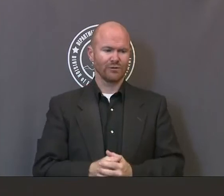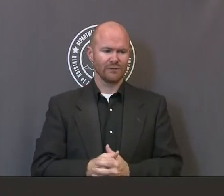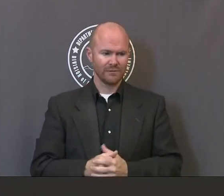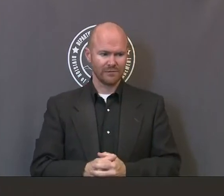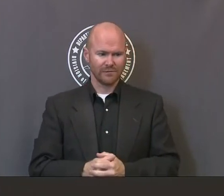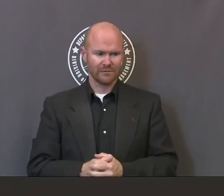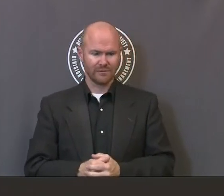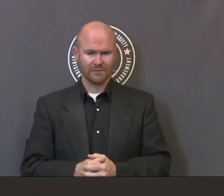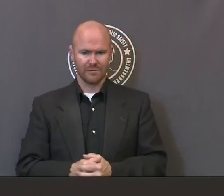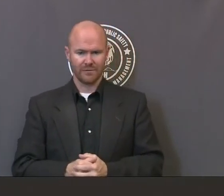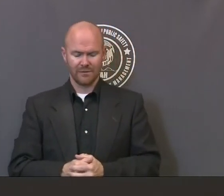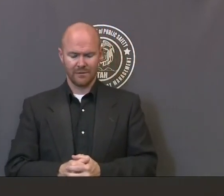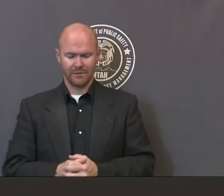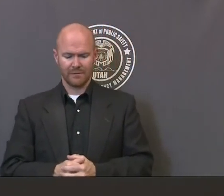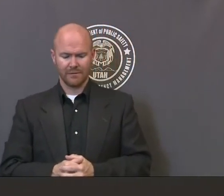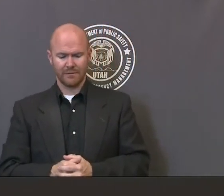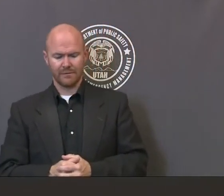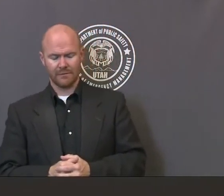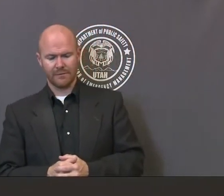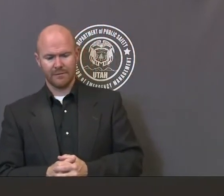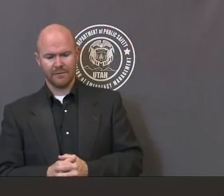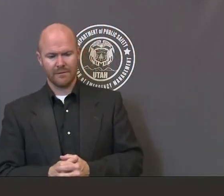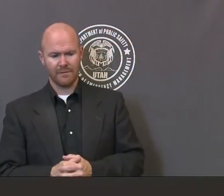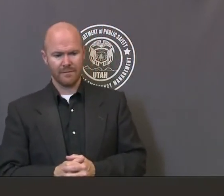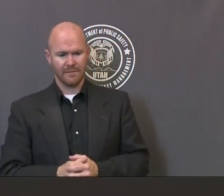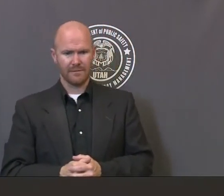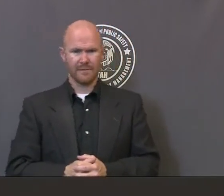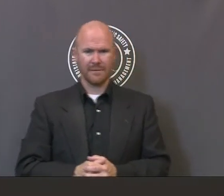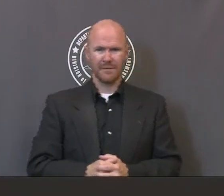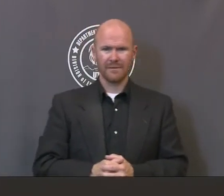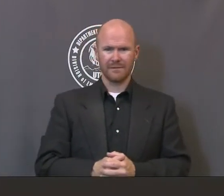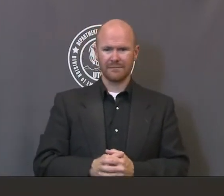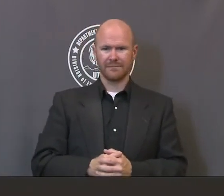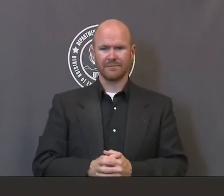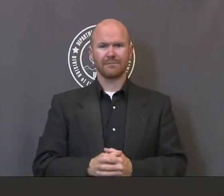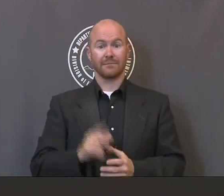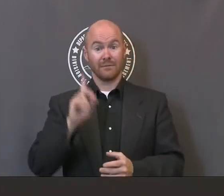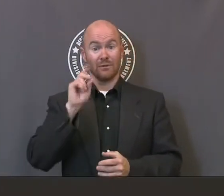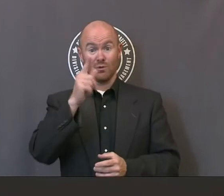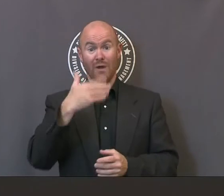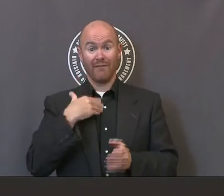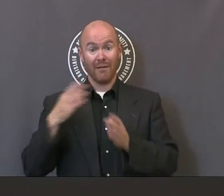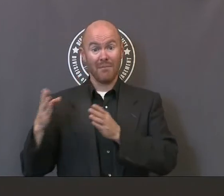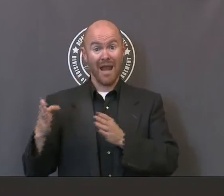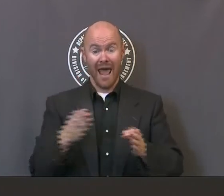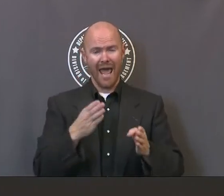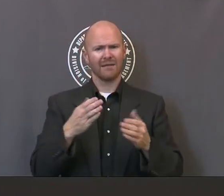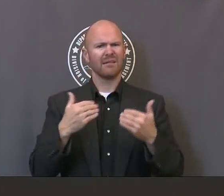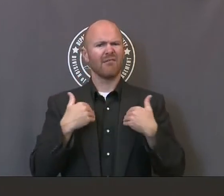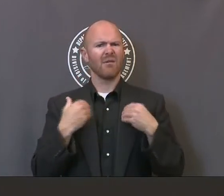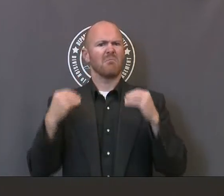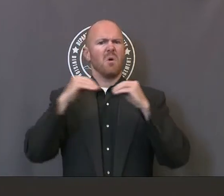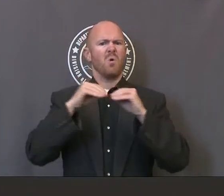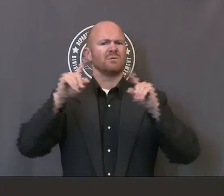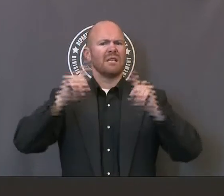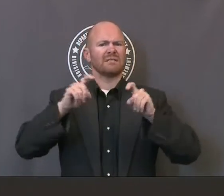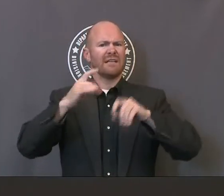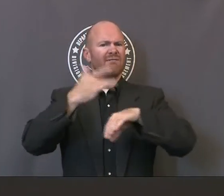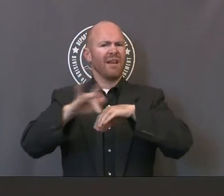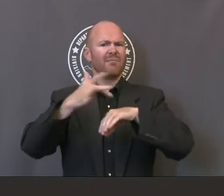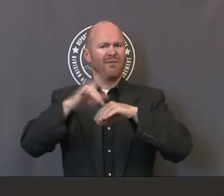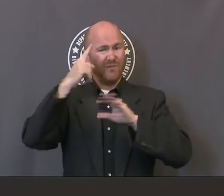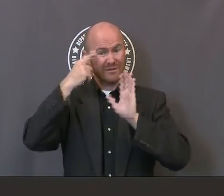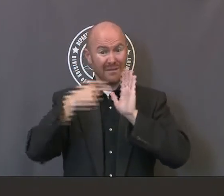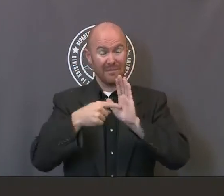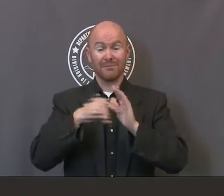Hi, this is Haley Hendricks with ABC4 News. So is there a plan to have more testing available based on the county's transmission level, like having